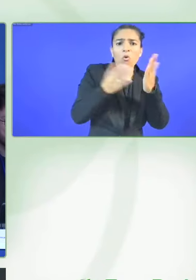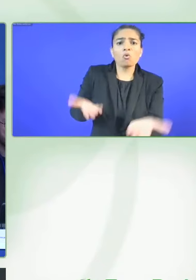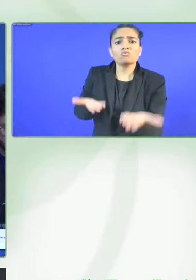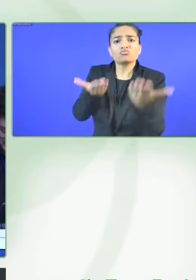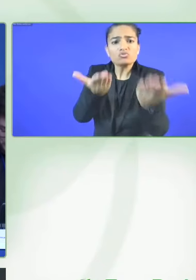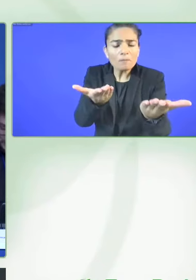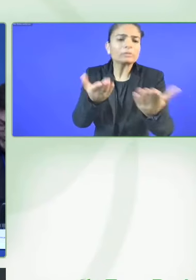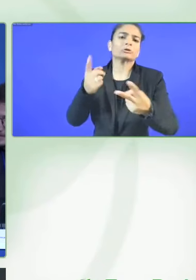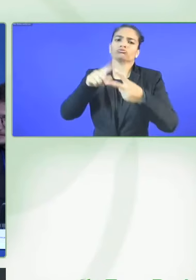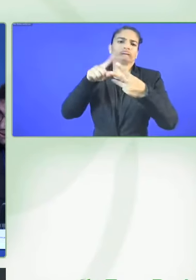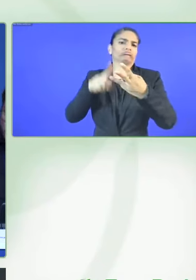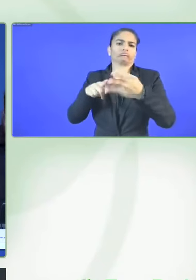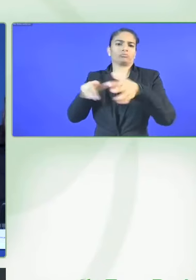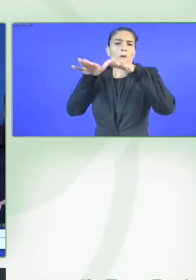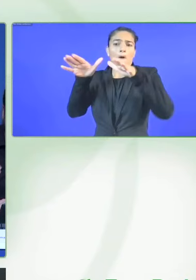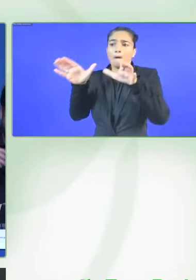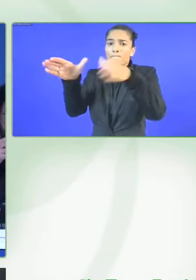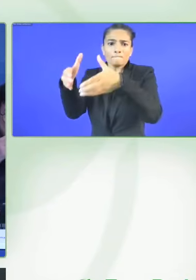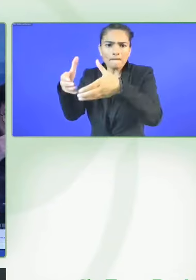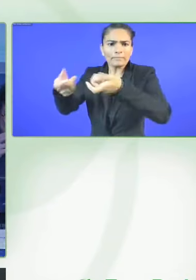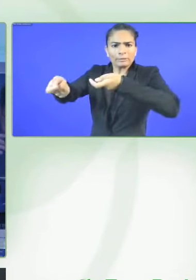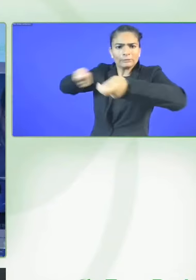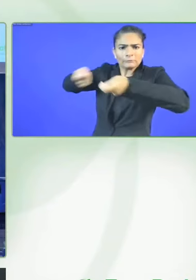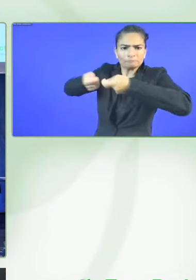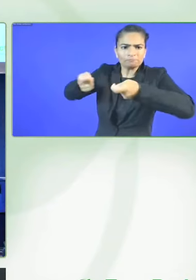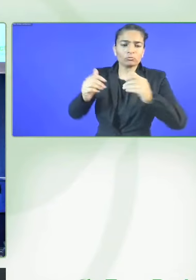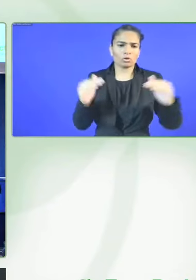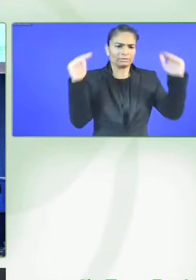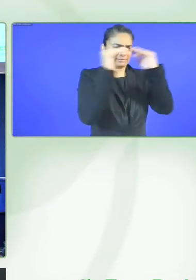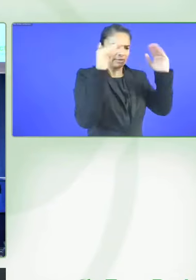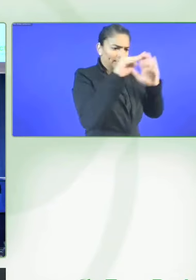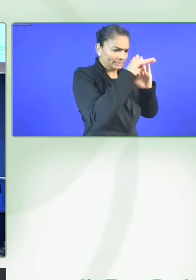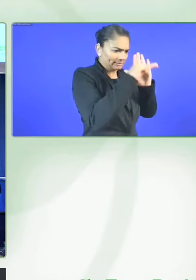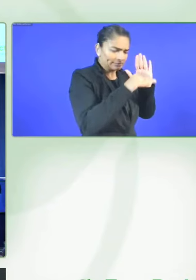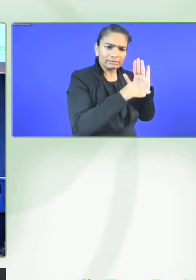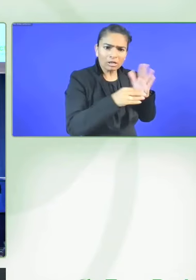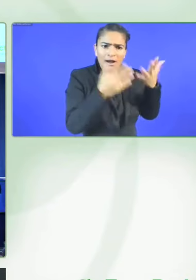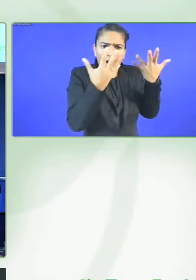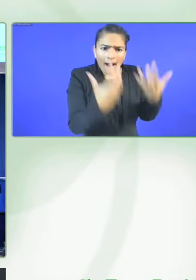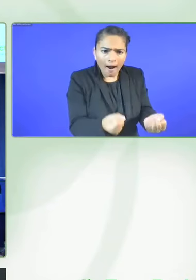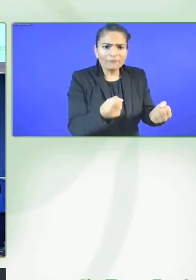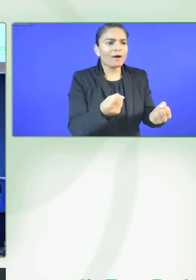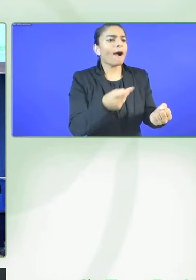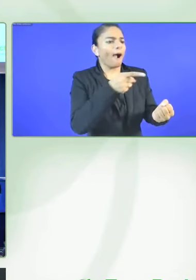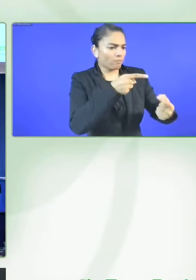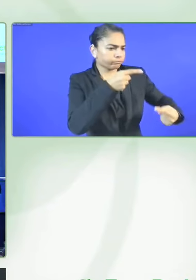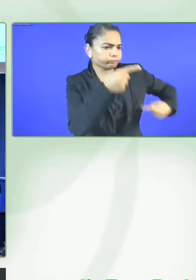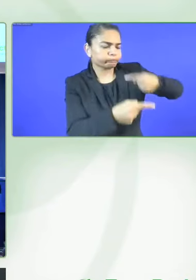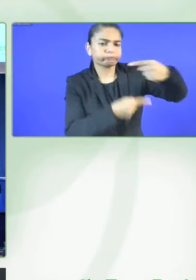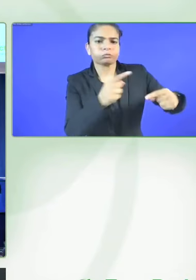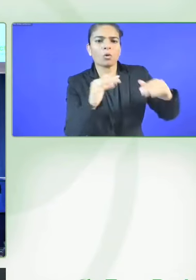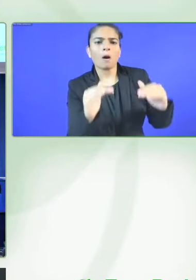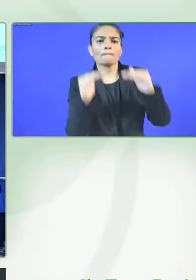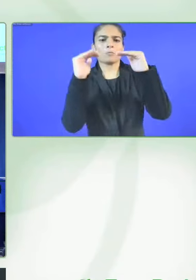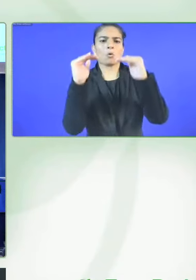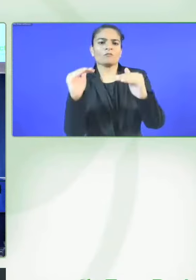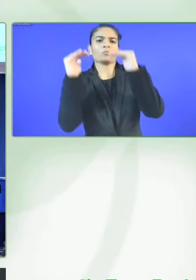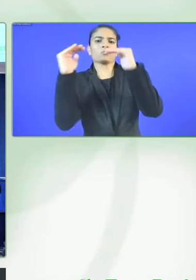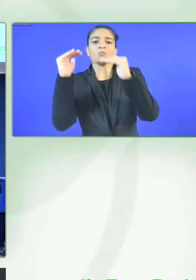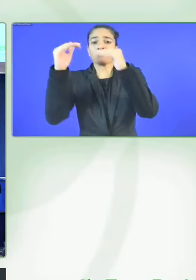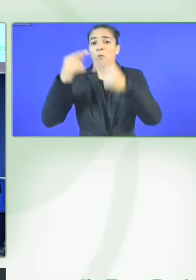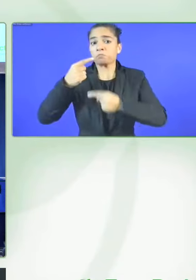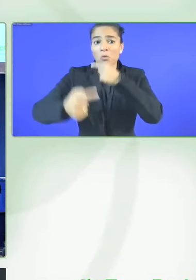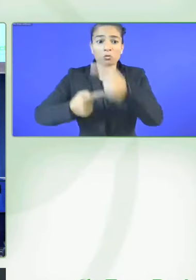Thank you, Fernando. And to complement a little bit the focus on the standards, there would also be discussion over